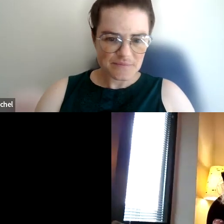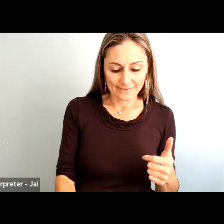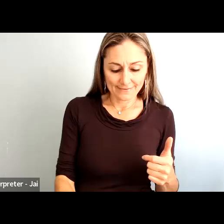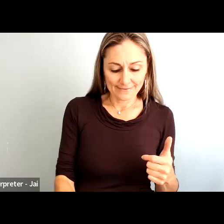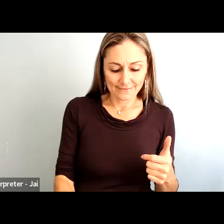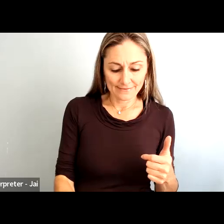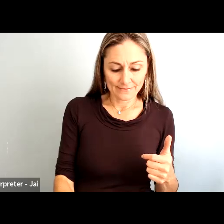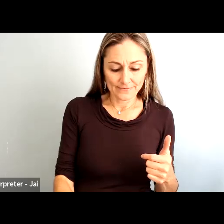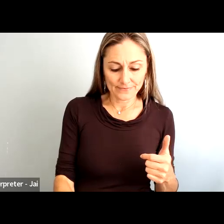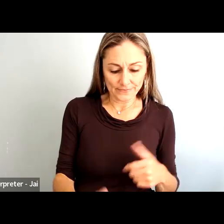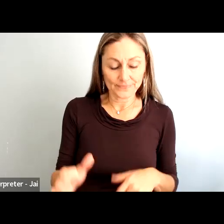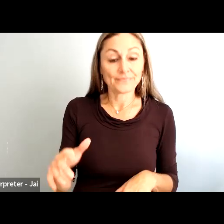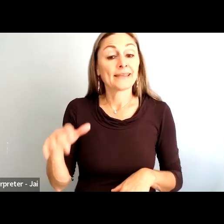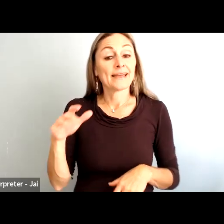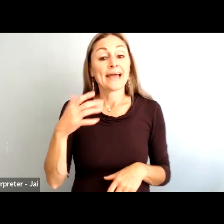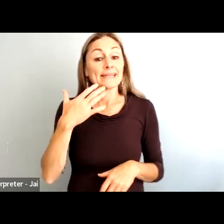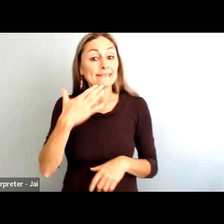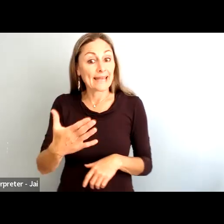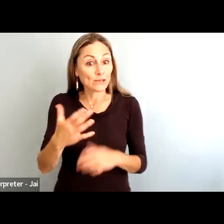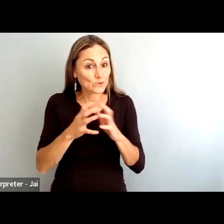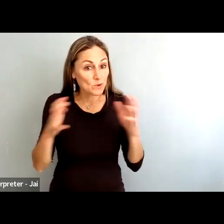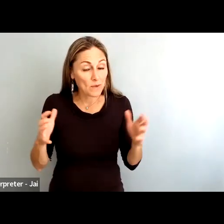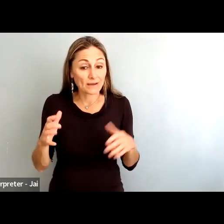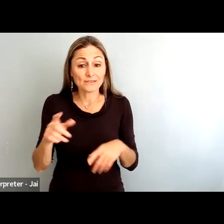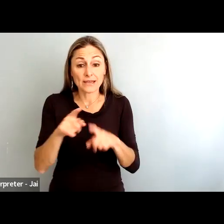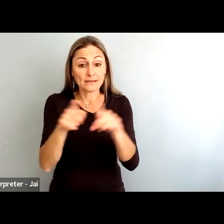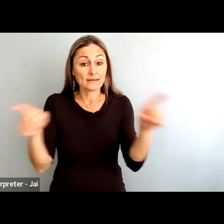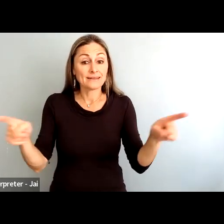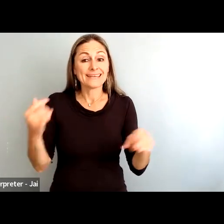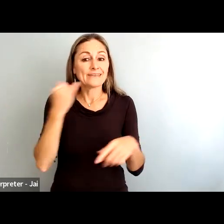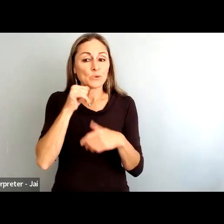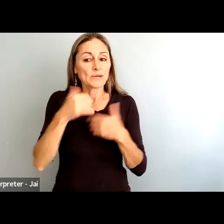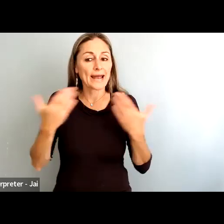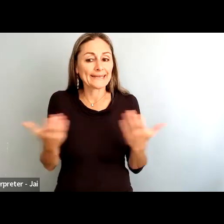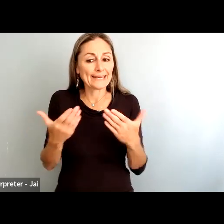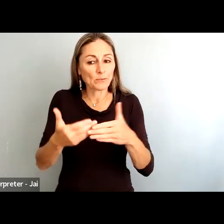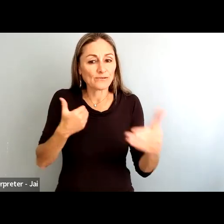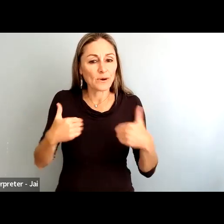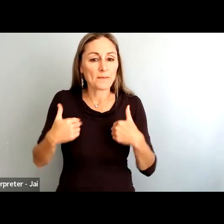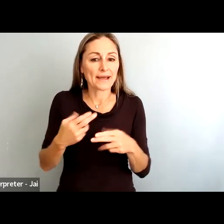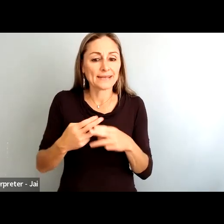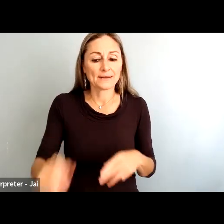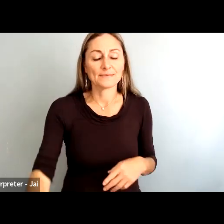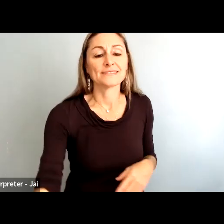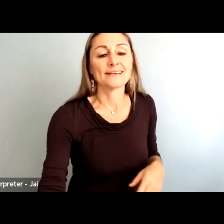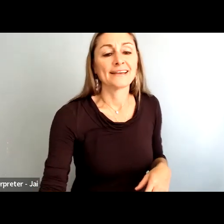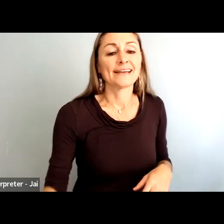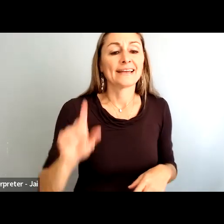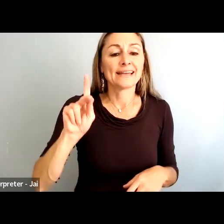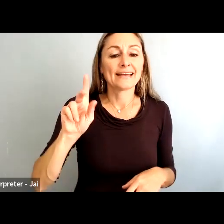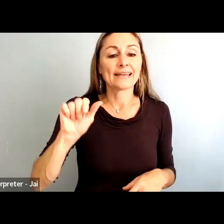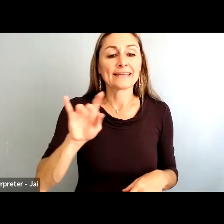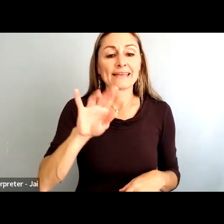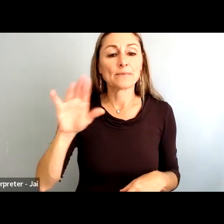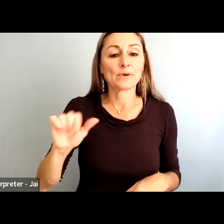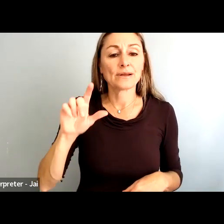Great, thank you so much. And for folks that were not on earlier, I am Kimberly Tissot. I am the president and CEO of ABLE